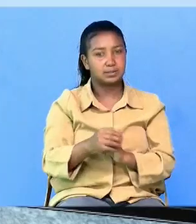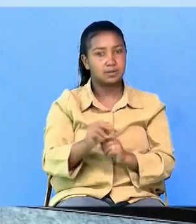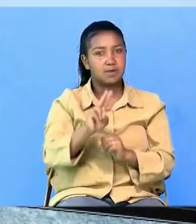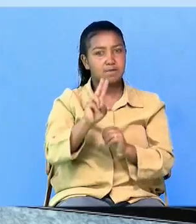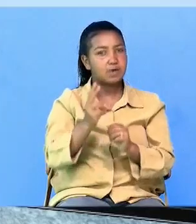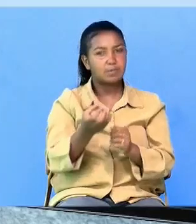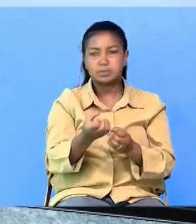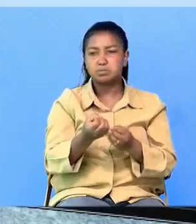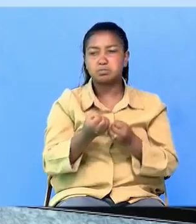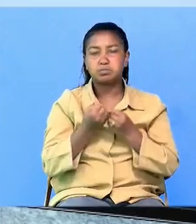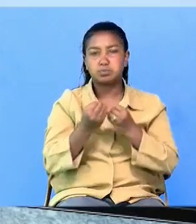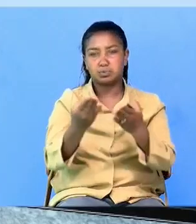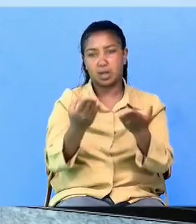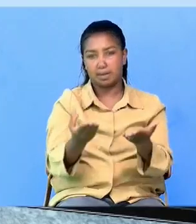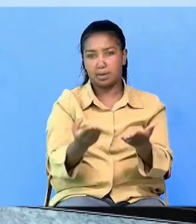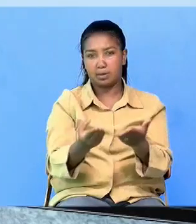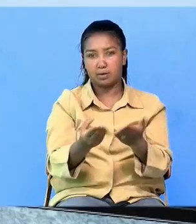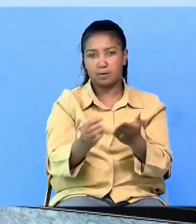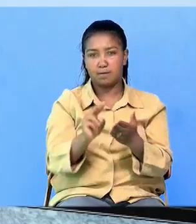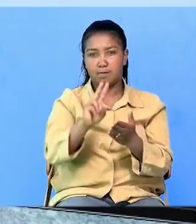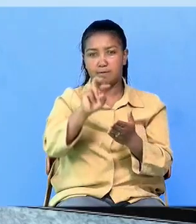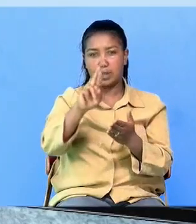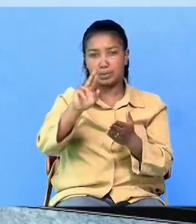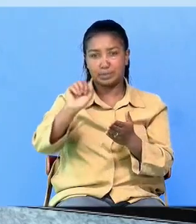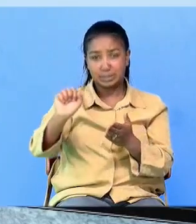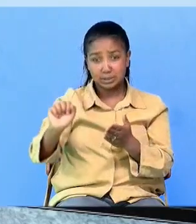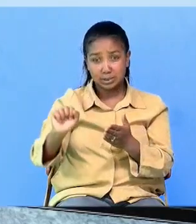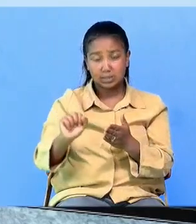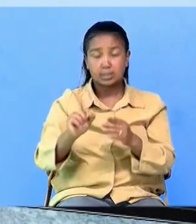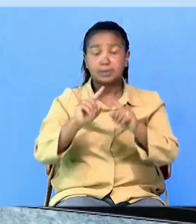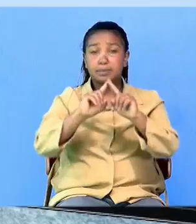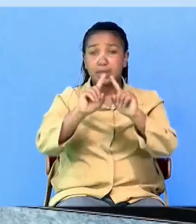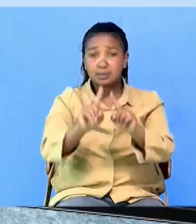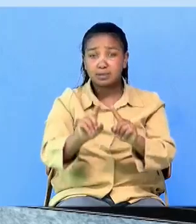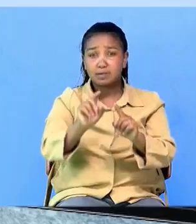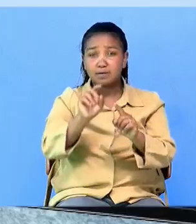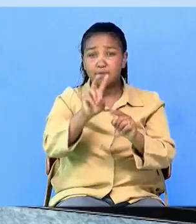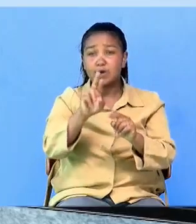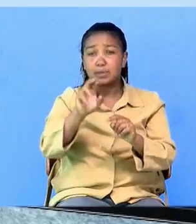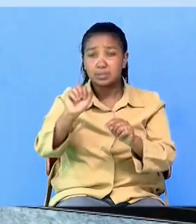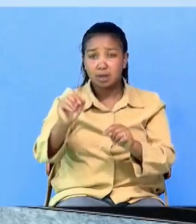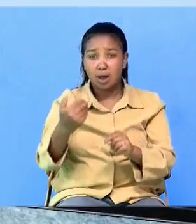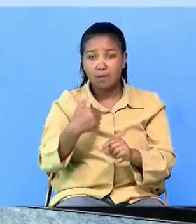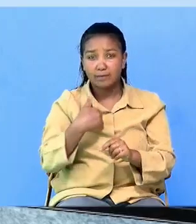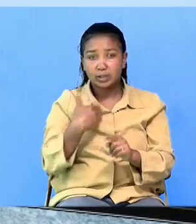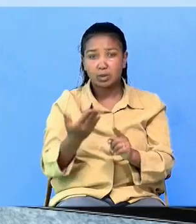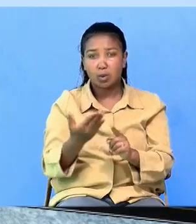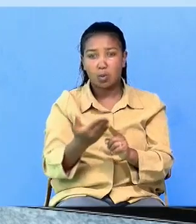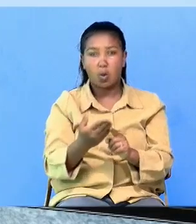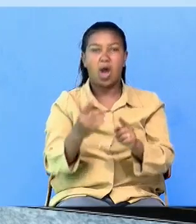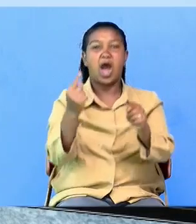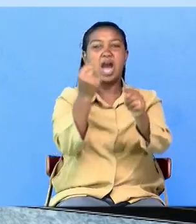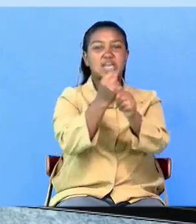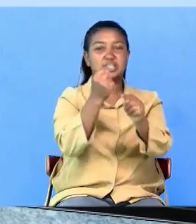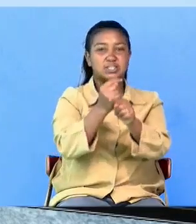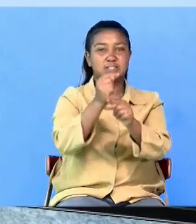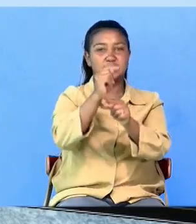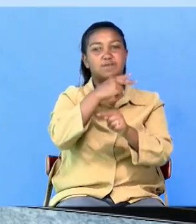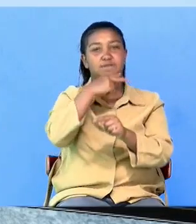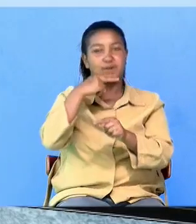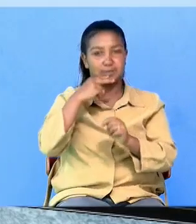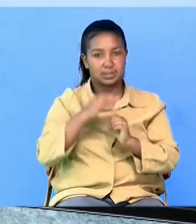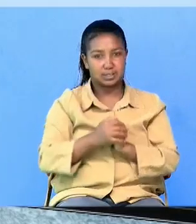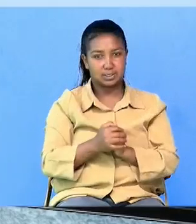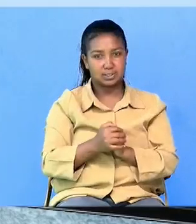there a lot in number, definitely. But those verbs have to be what? Action verbs. Yeah,